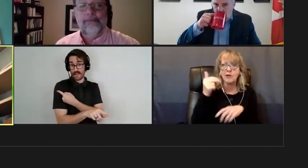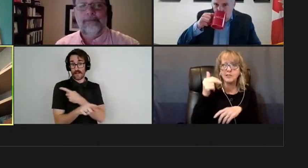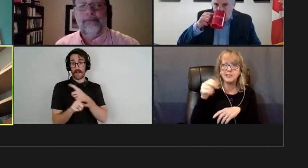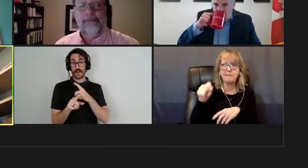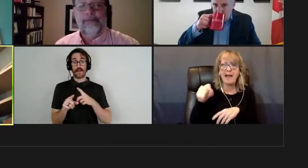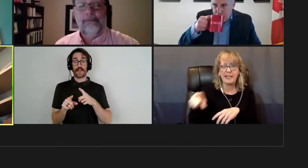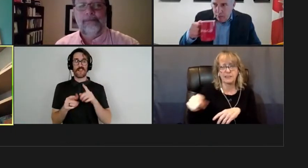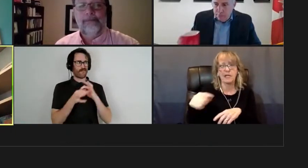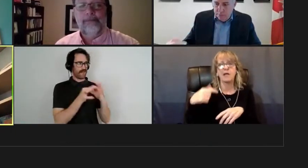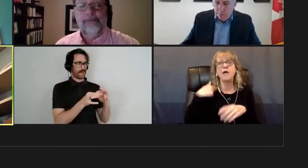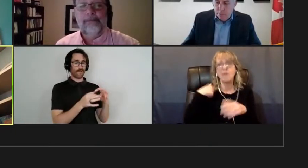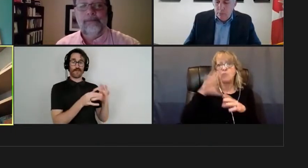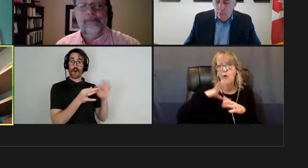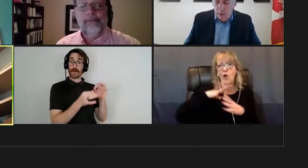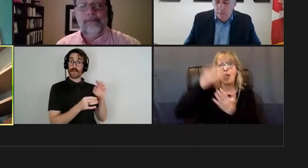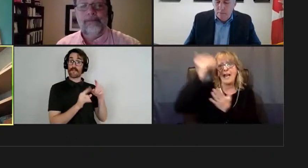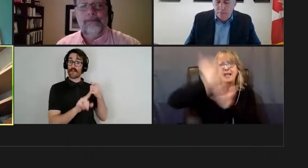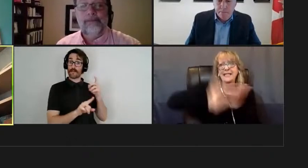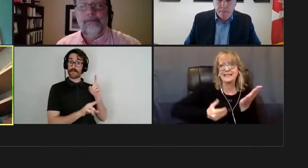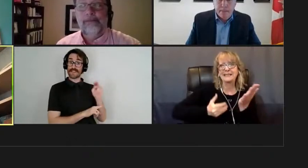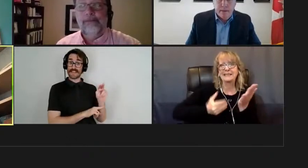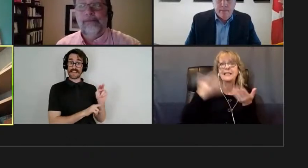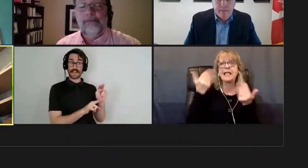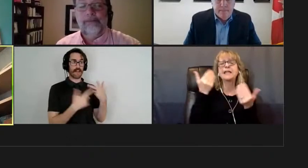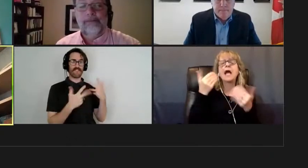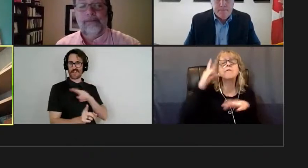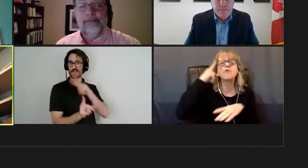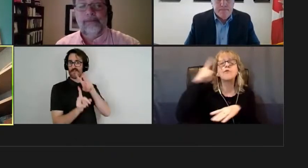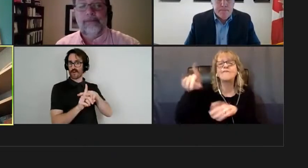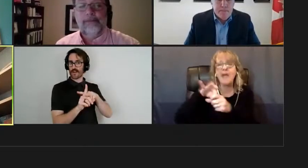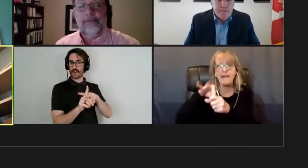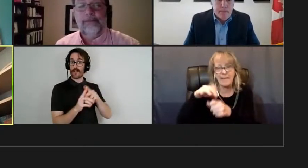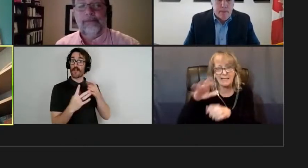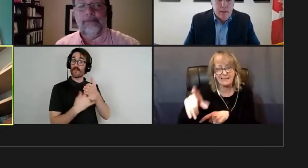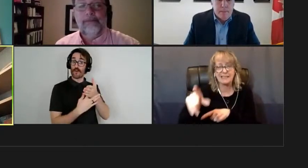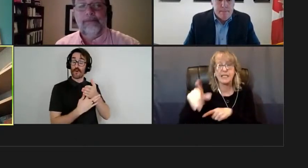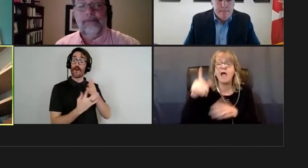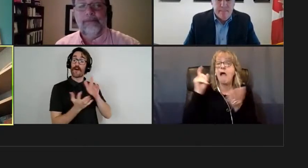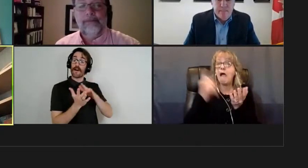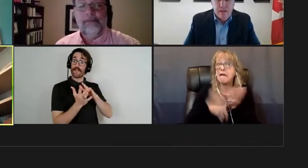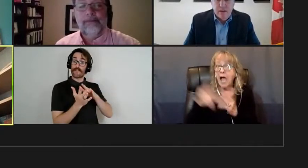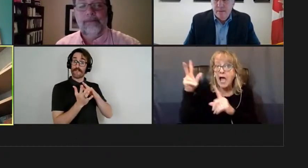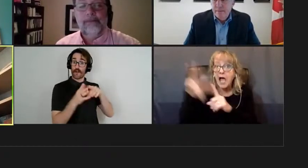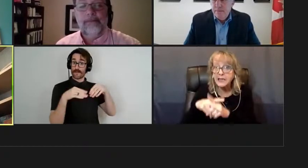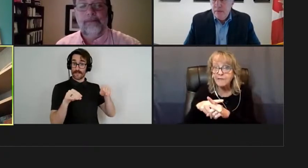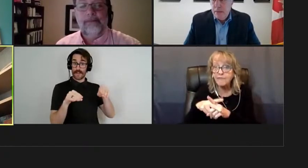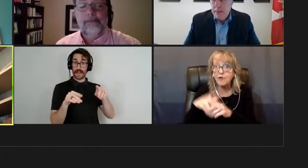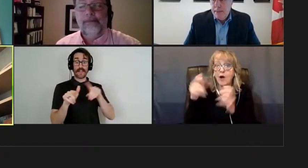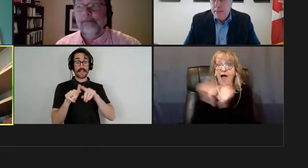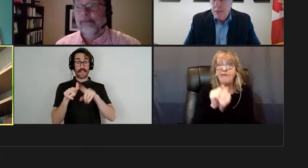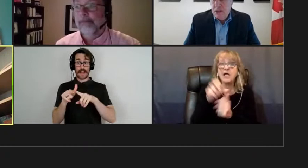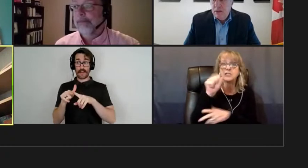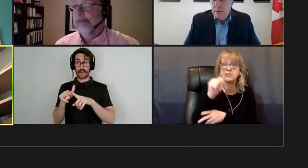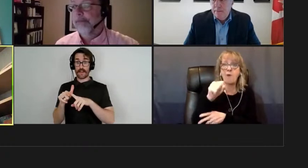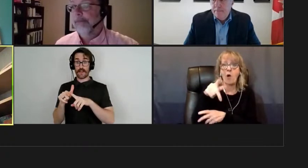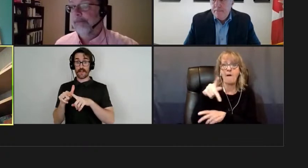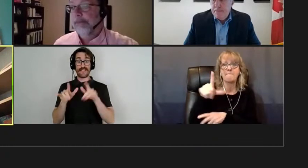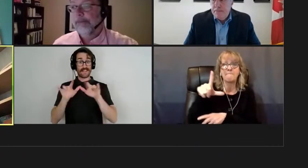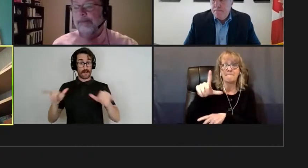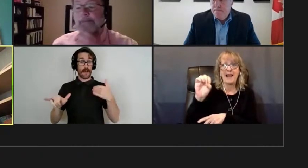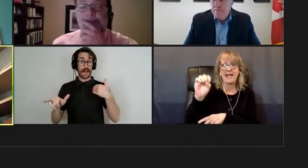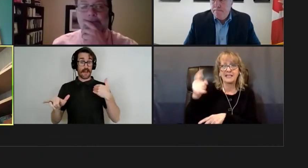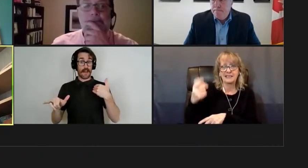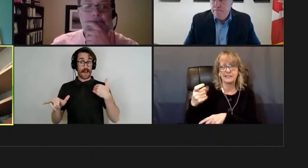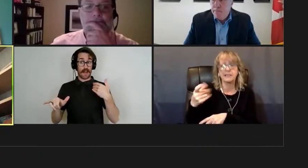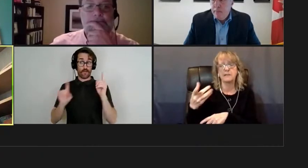a pharmacy. And as soon as I got an appointment with Nepean Sportsplex, I was able to very easily take